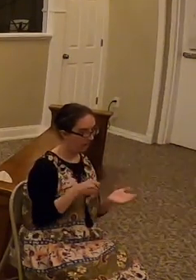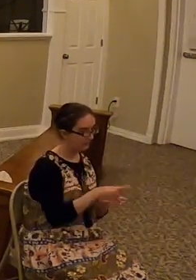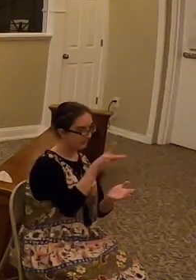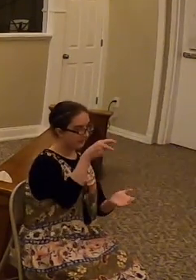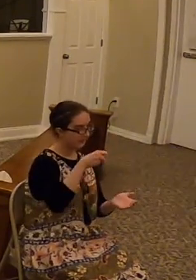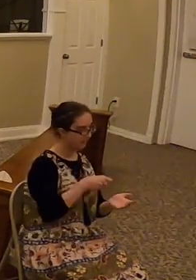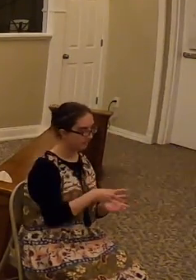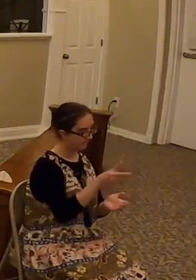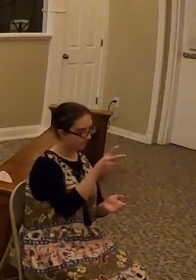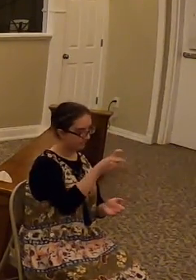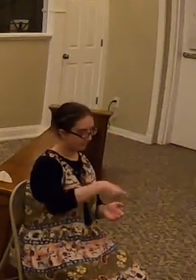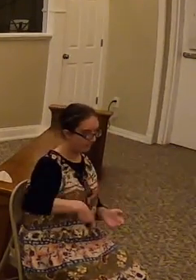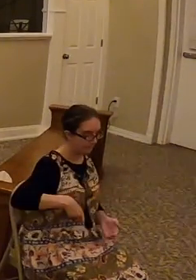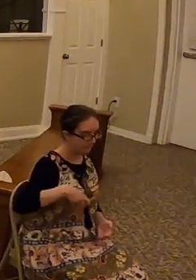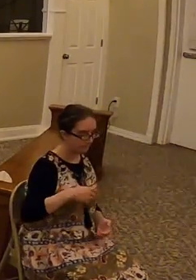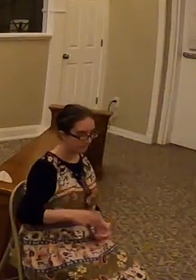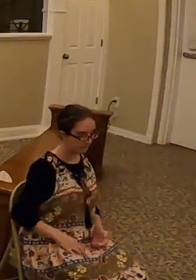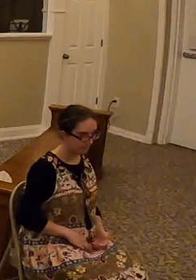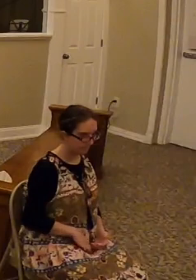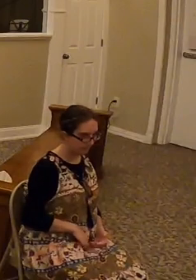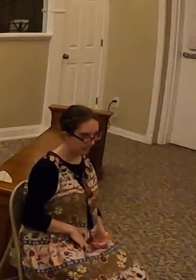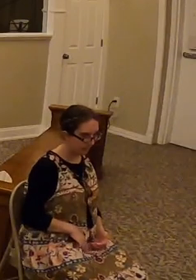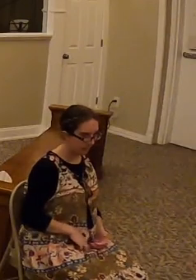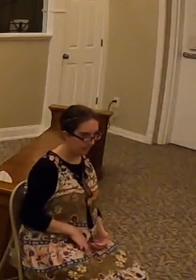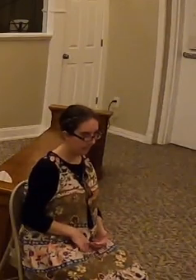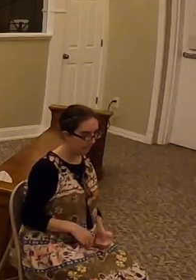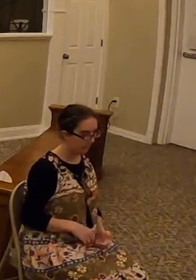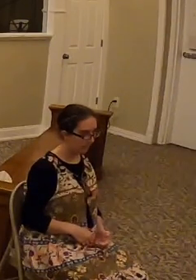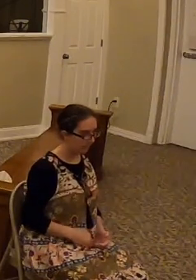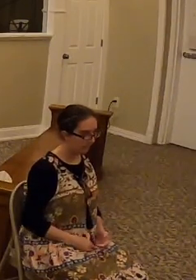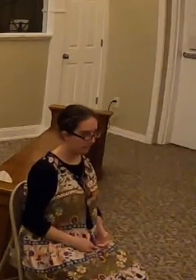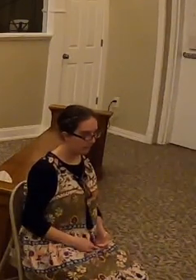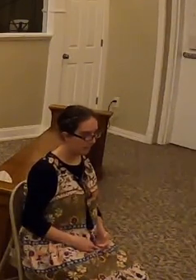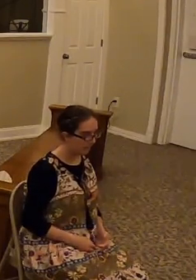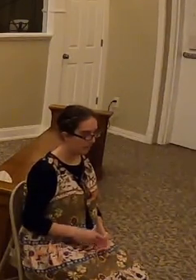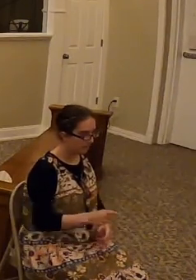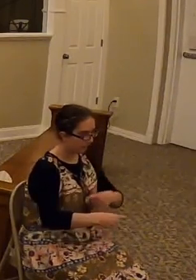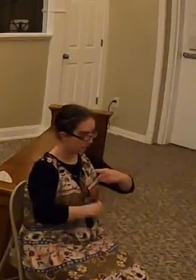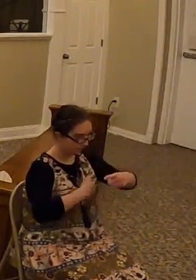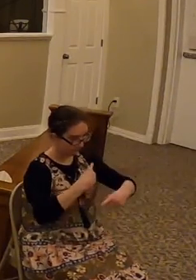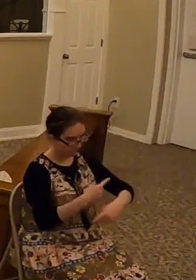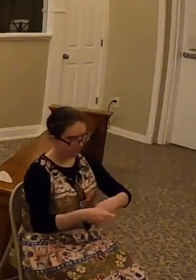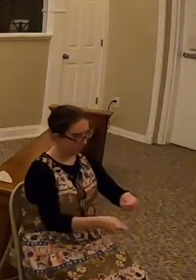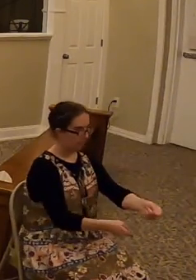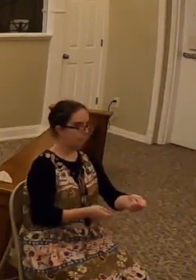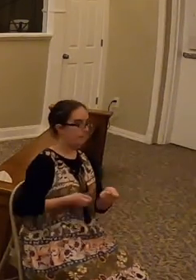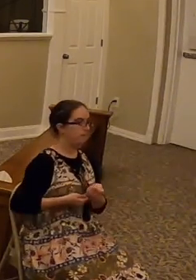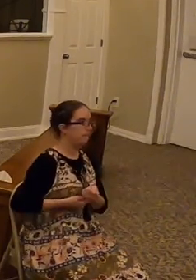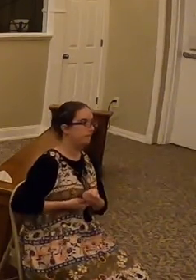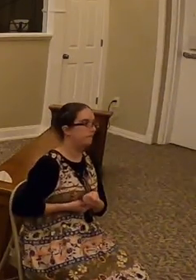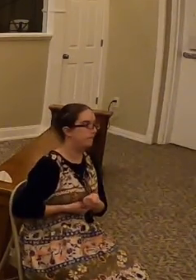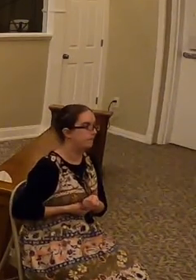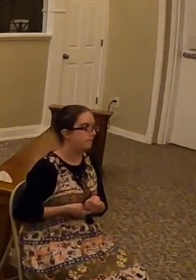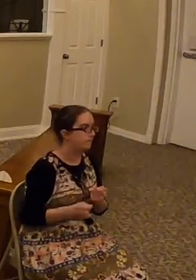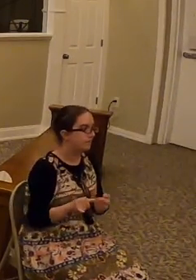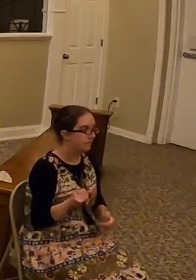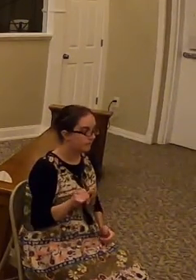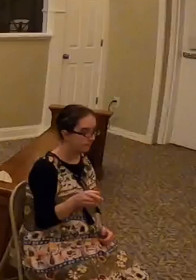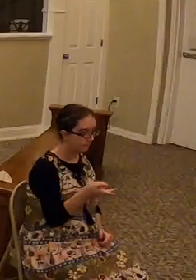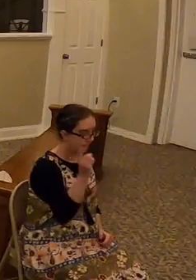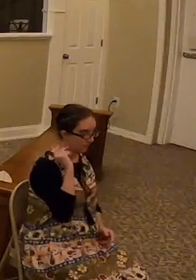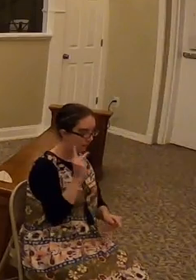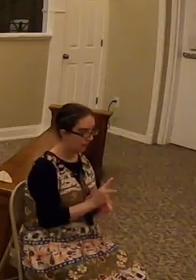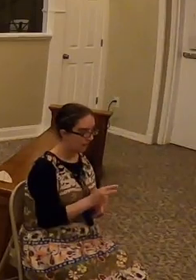kick back into traces, and when they would, amen, it would turn over the cart or whatever they were pulling. And so they